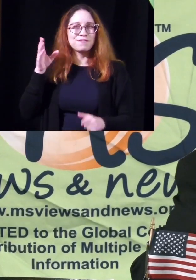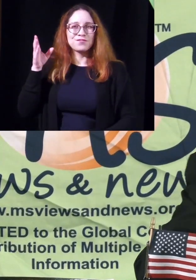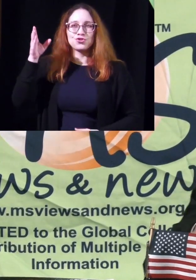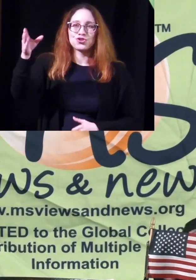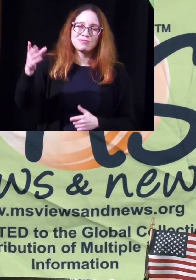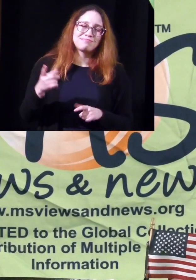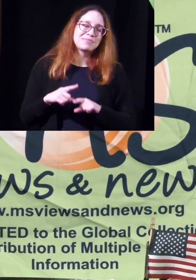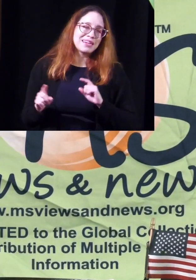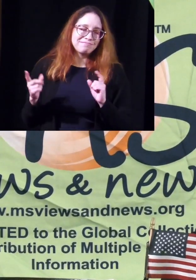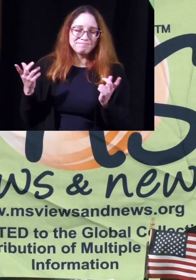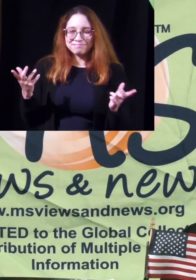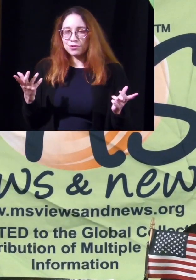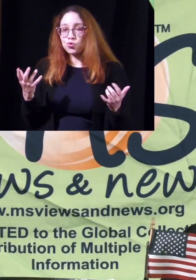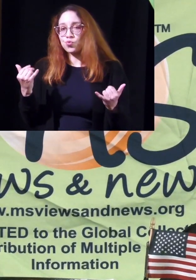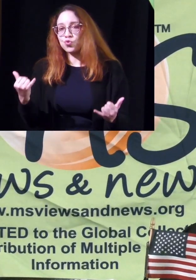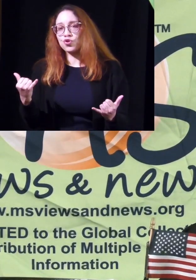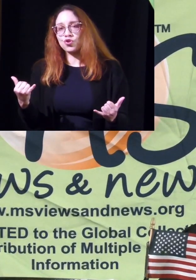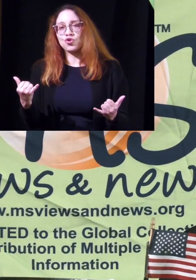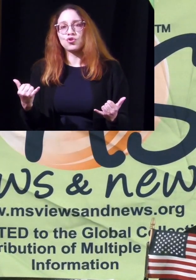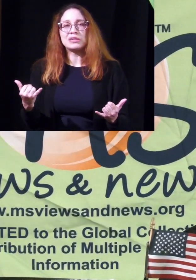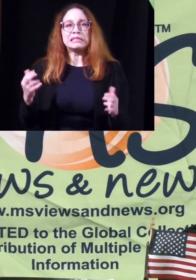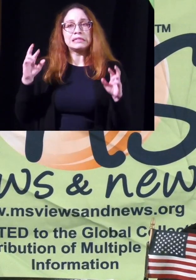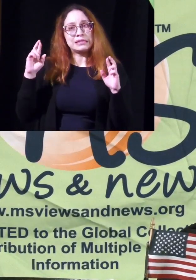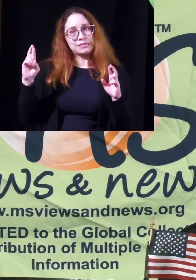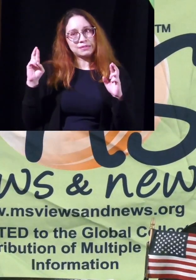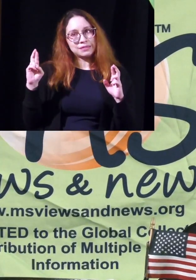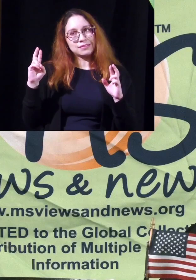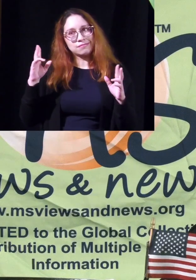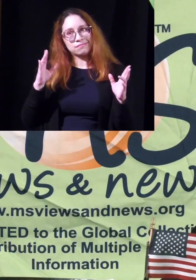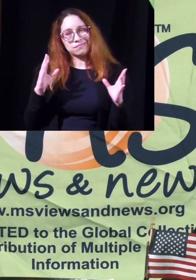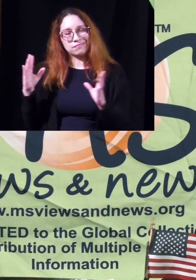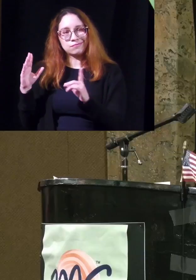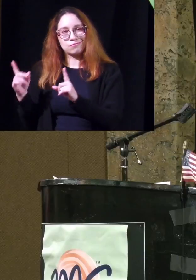but right now I'd say I'm hopeful that will happen.